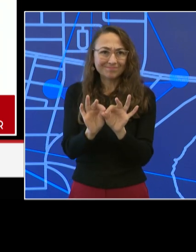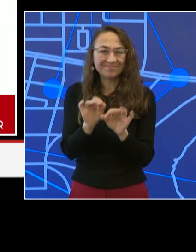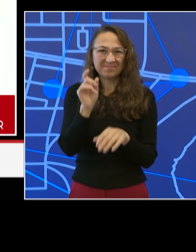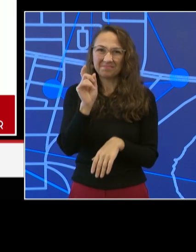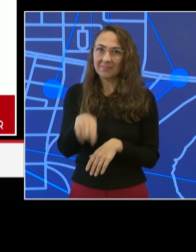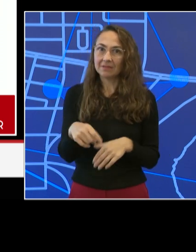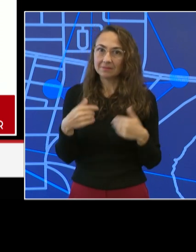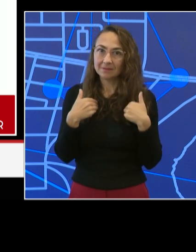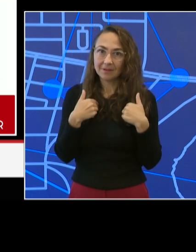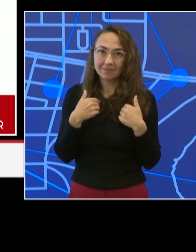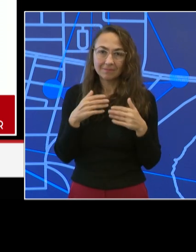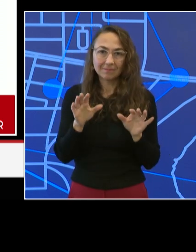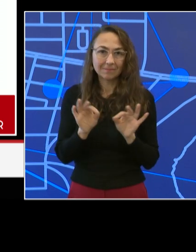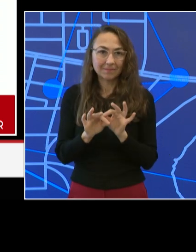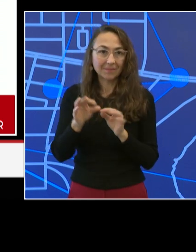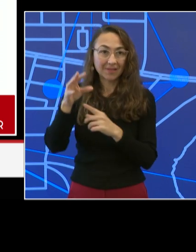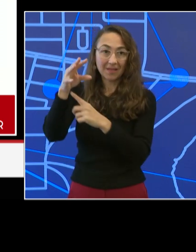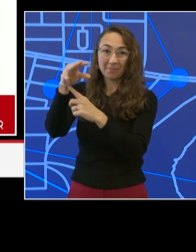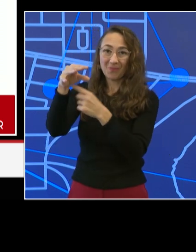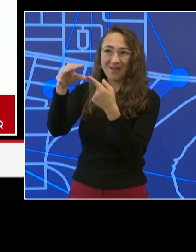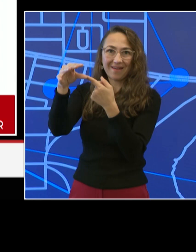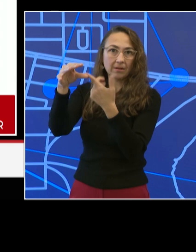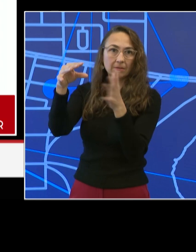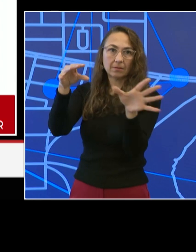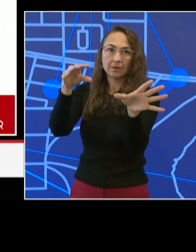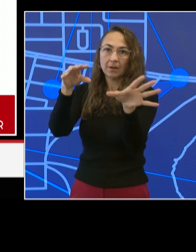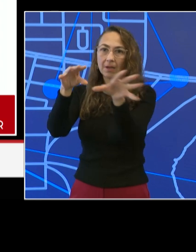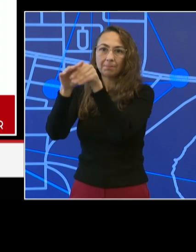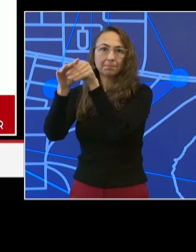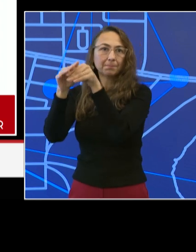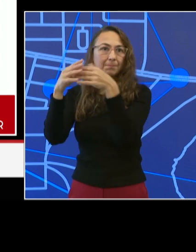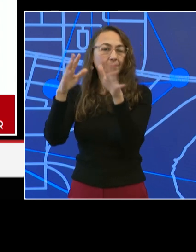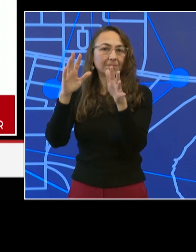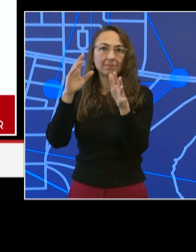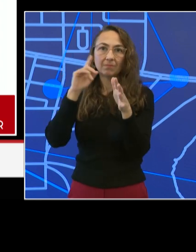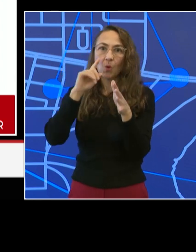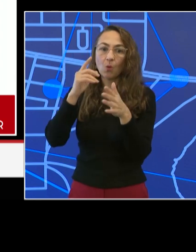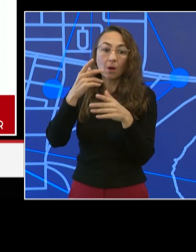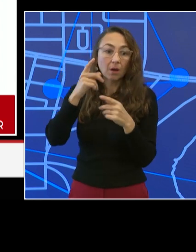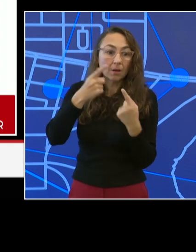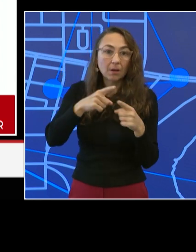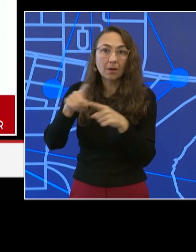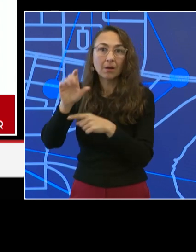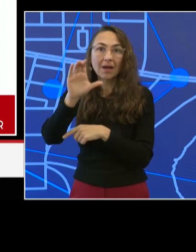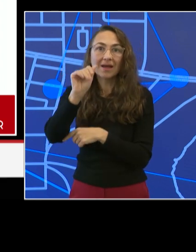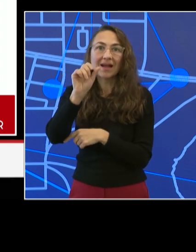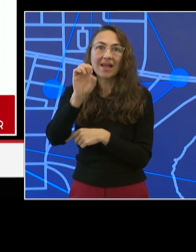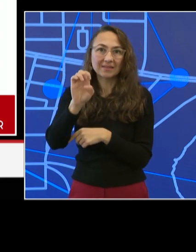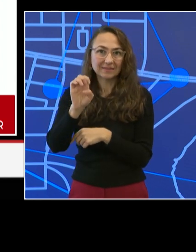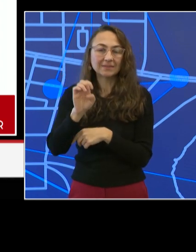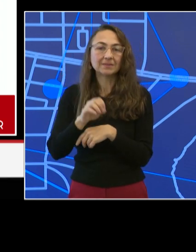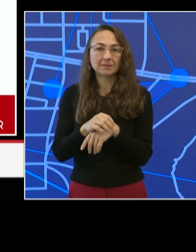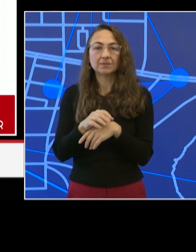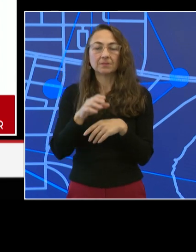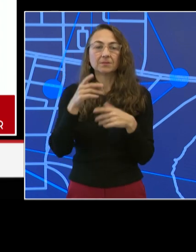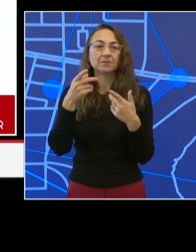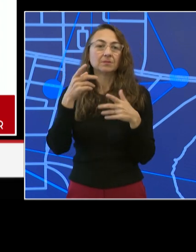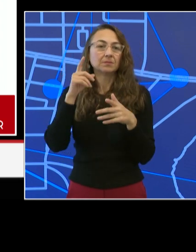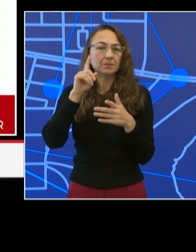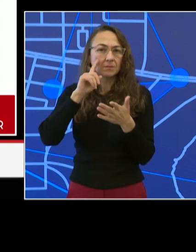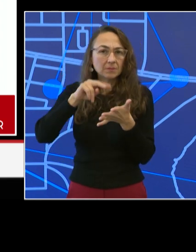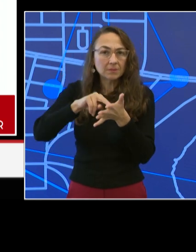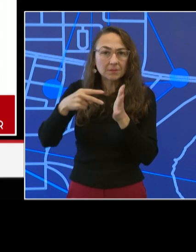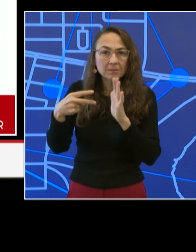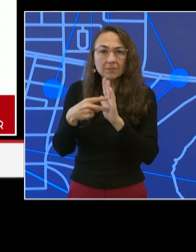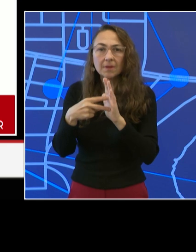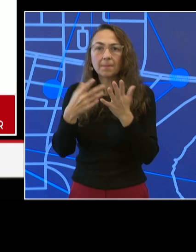a role in nearly every case we investigate. When decided, we've been intentional in distributing suspect and vehicle